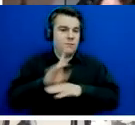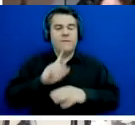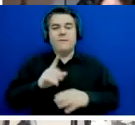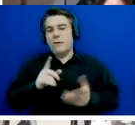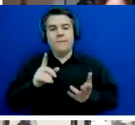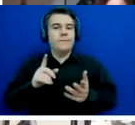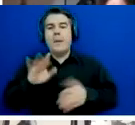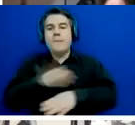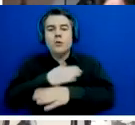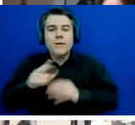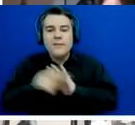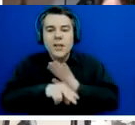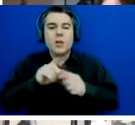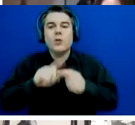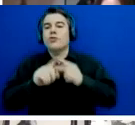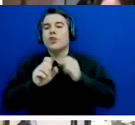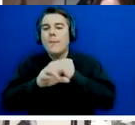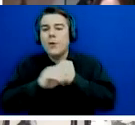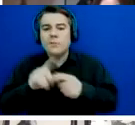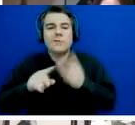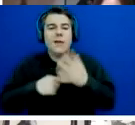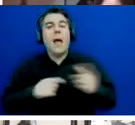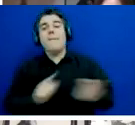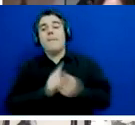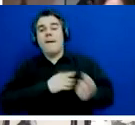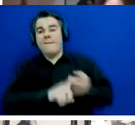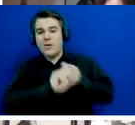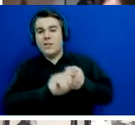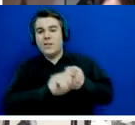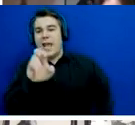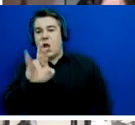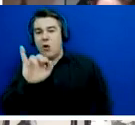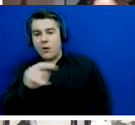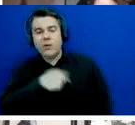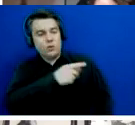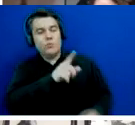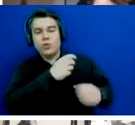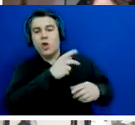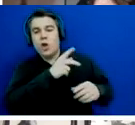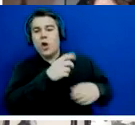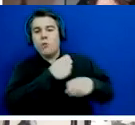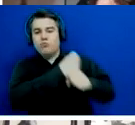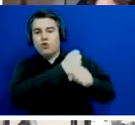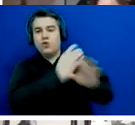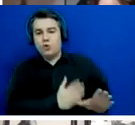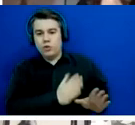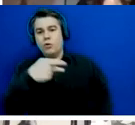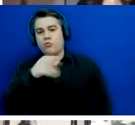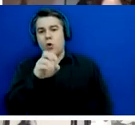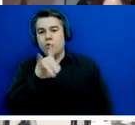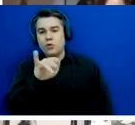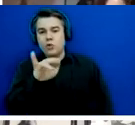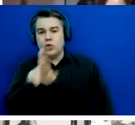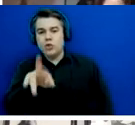music videos. And that's where I met my best friend, Erin Key. She was a producer that I worked with. And she was sharing, and so this was